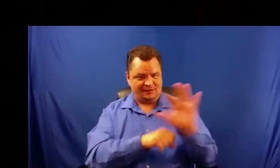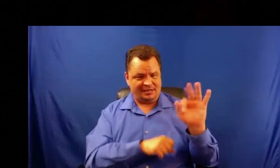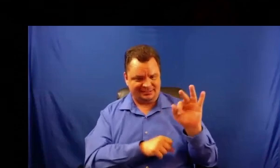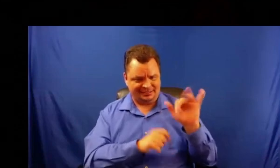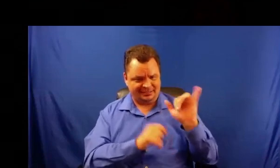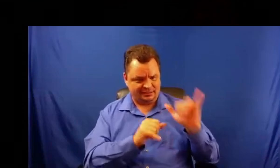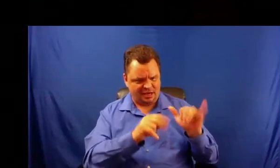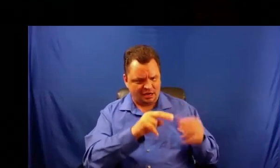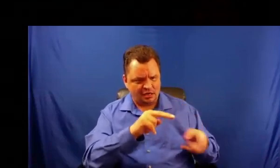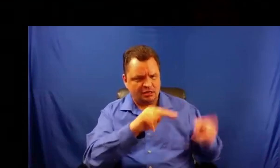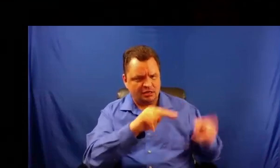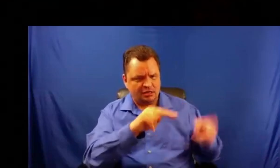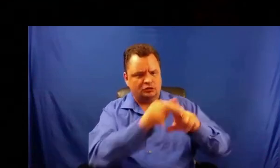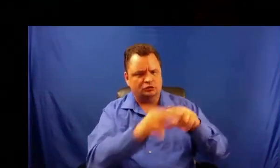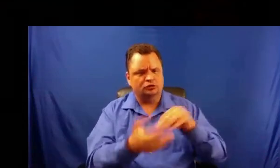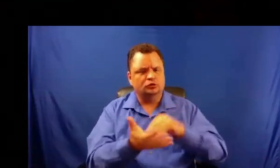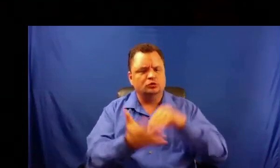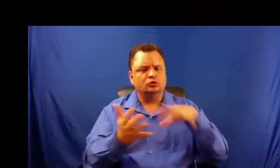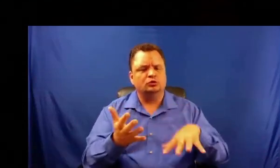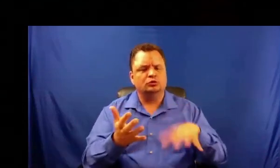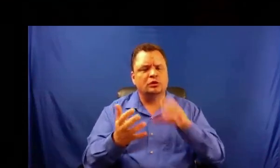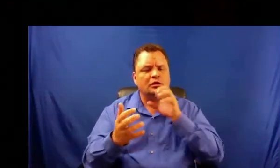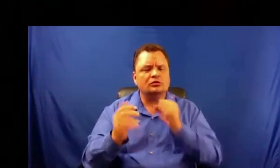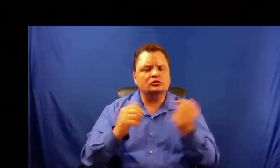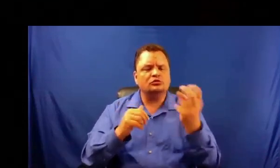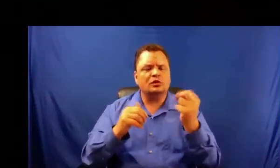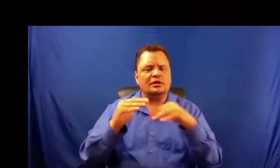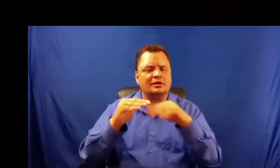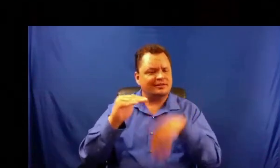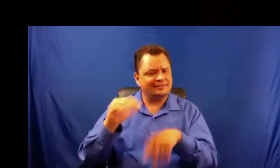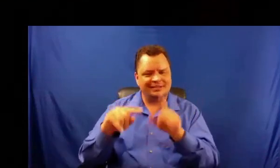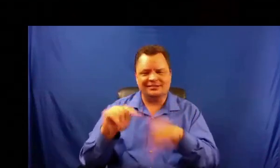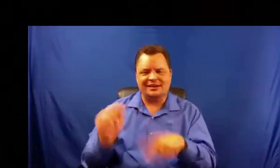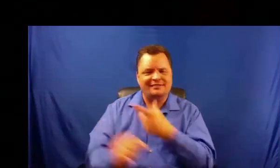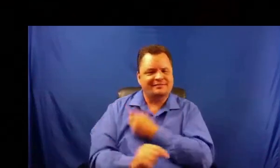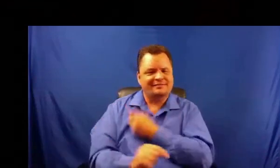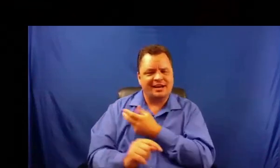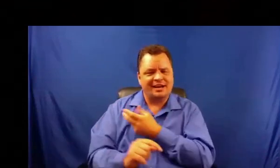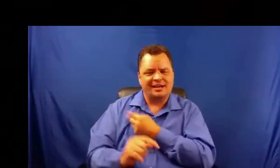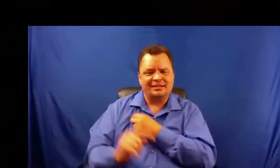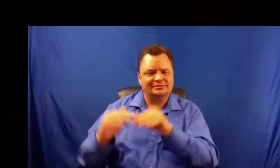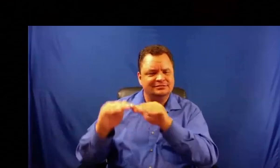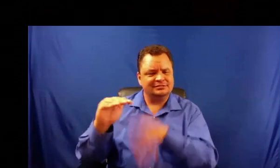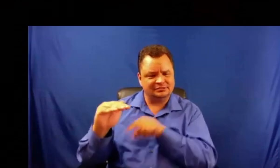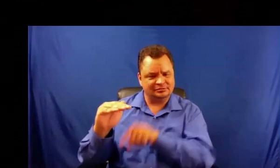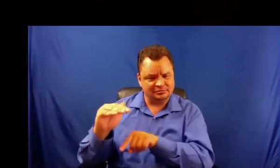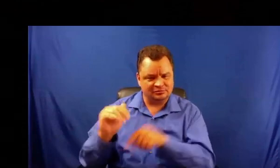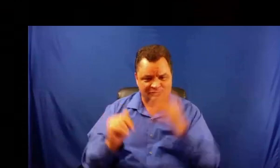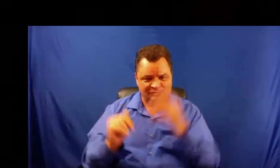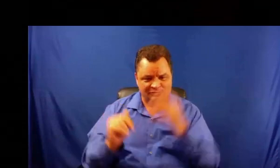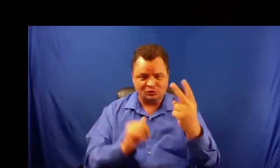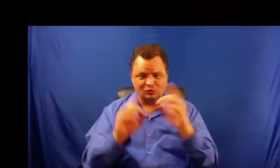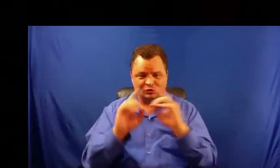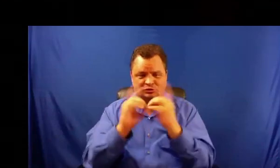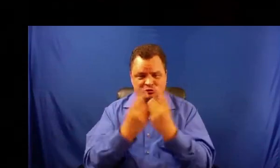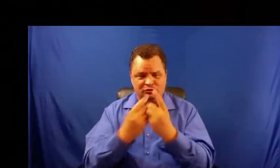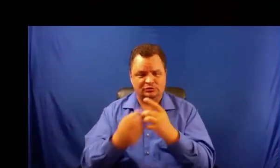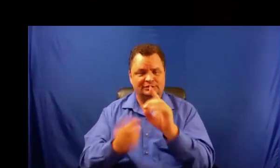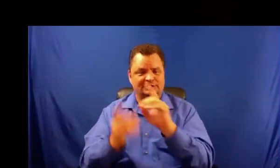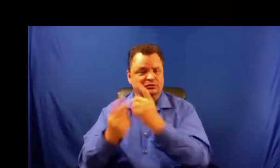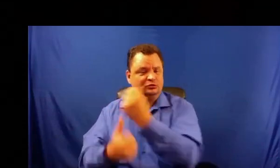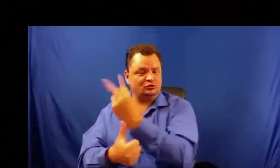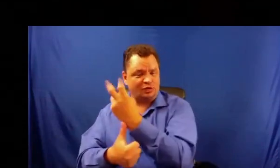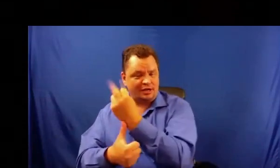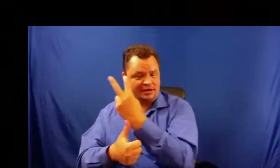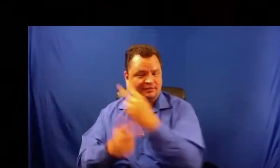are ineligible for vaccination. As far as I'm aware, only 2 districts in the county, D12 and D14, currently require students to